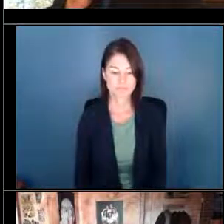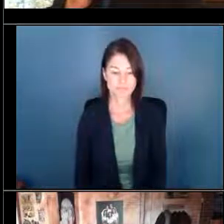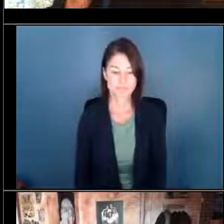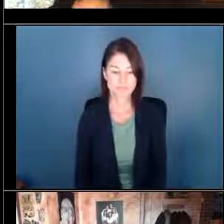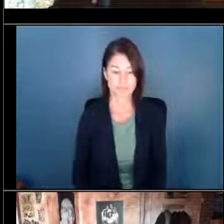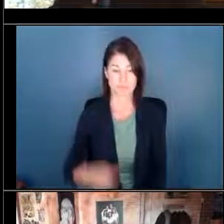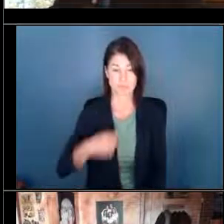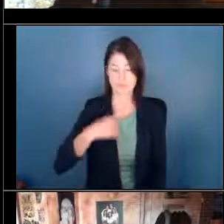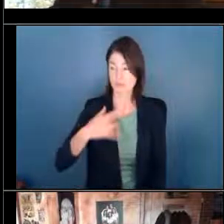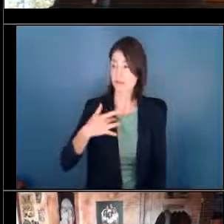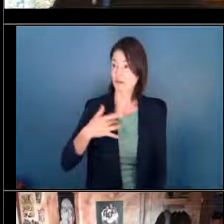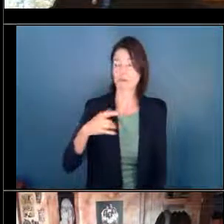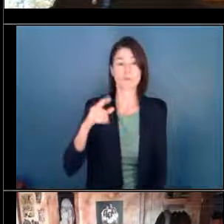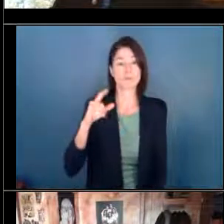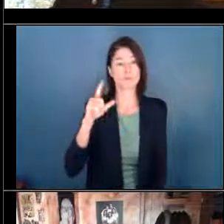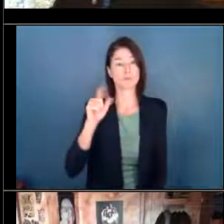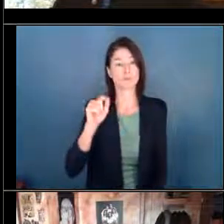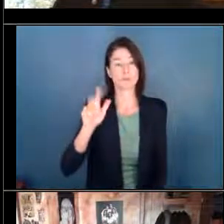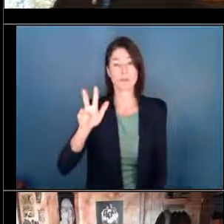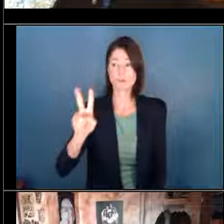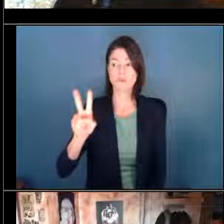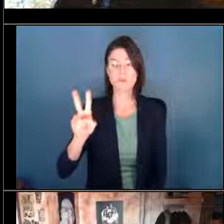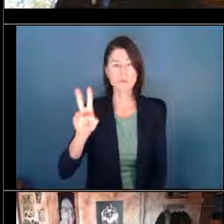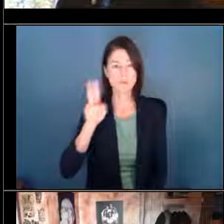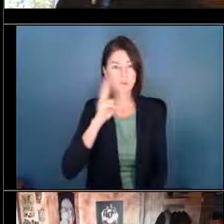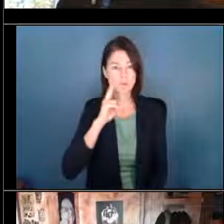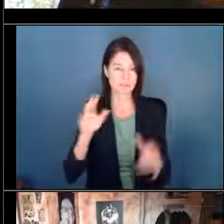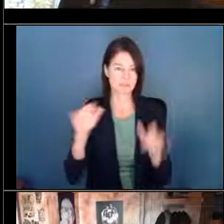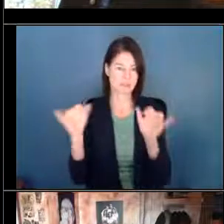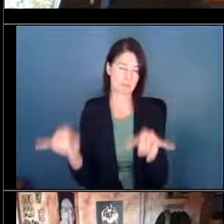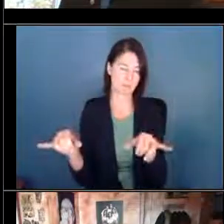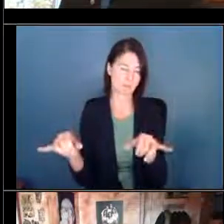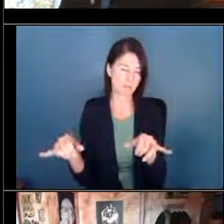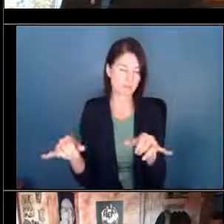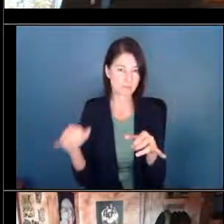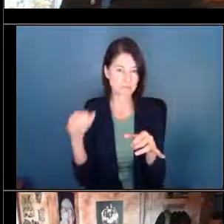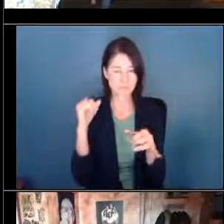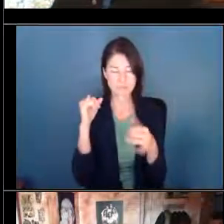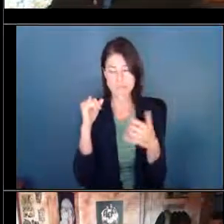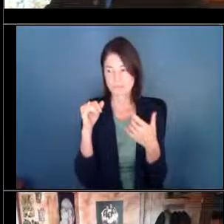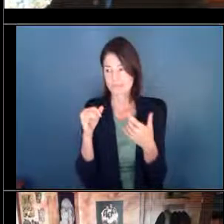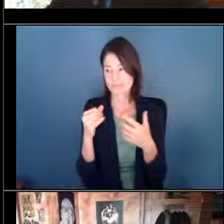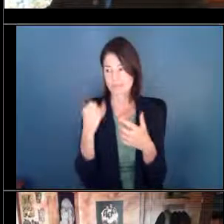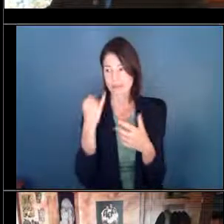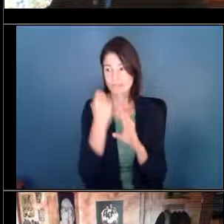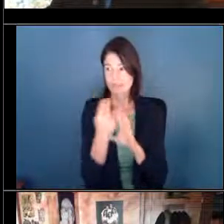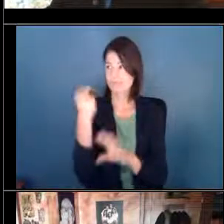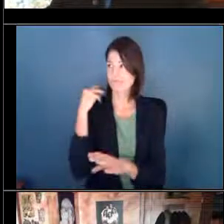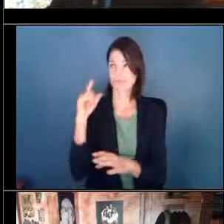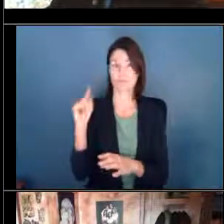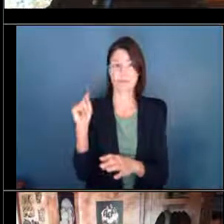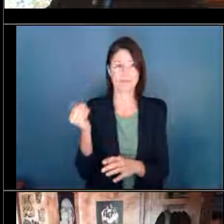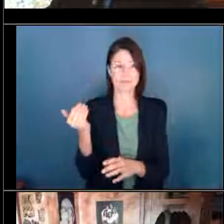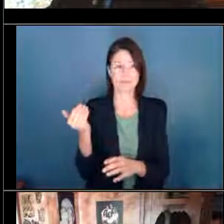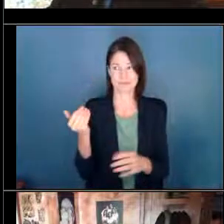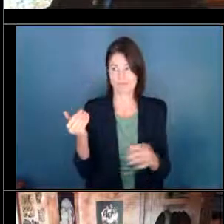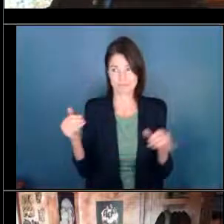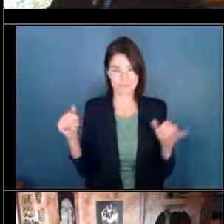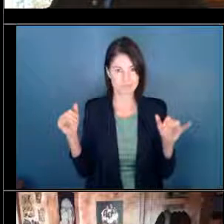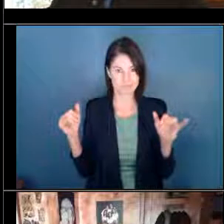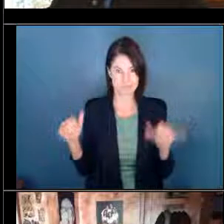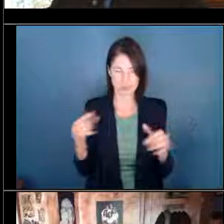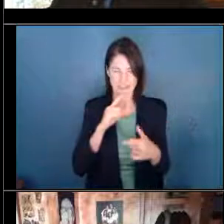2032, we're going to see the same trend. And if I happen to look back at the numbers before 2015, I'm sure we're going to see the same trend, because this is kind of the